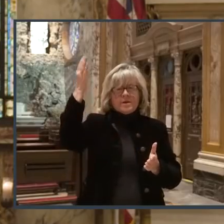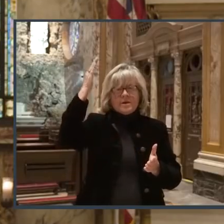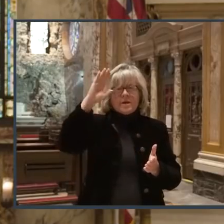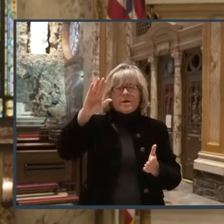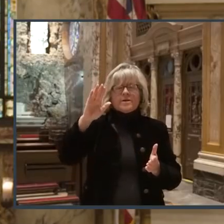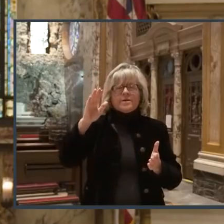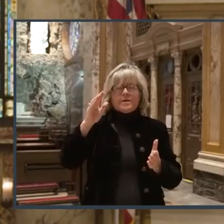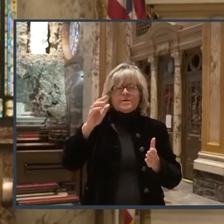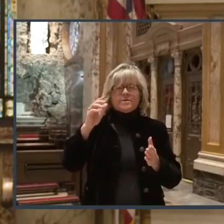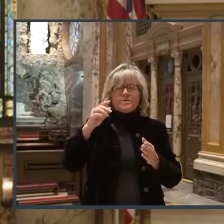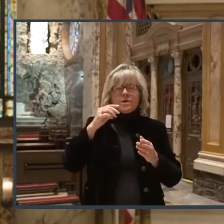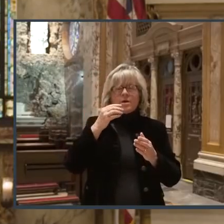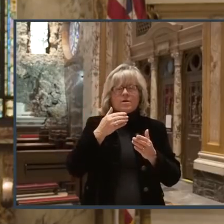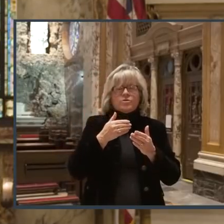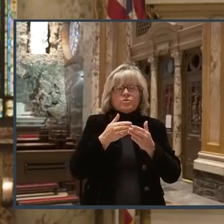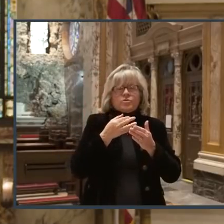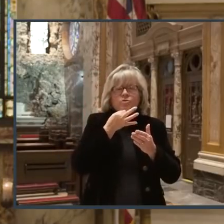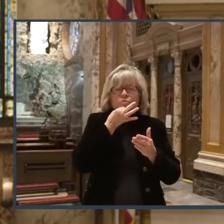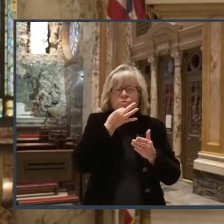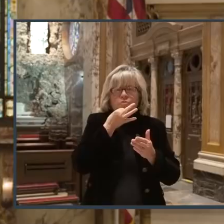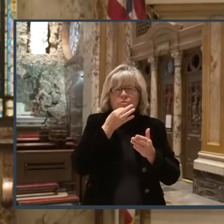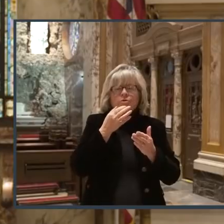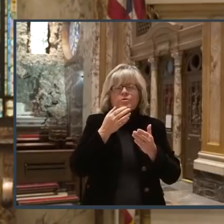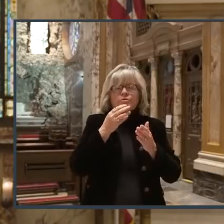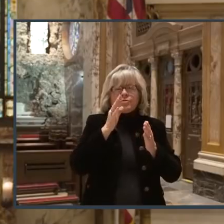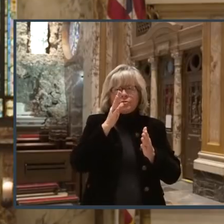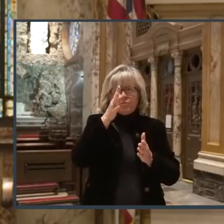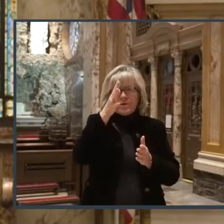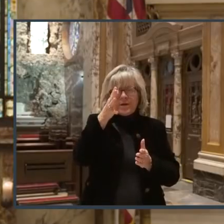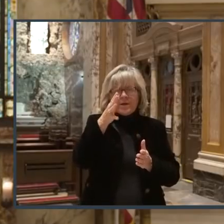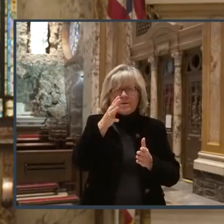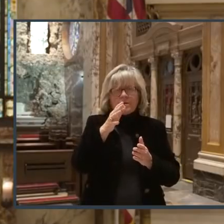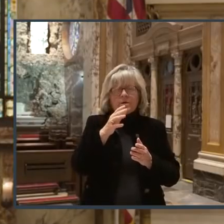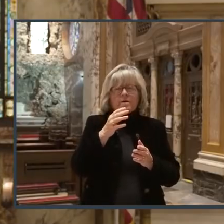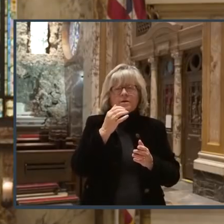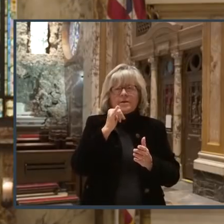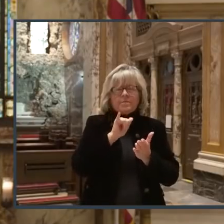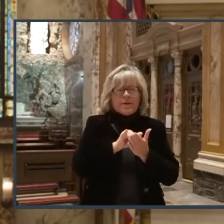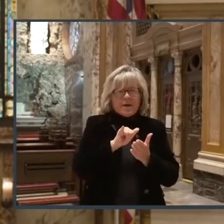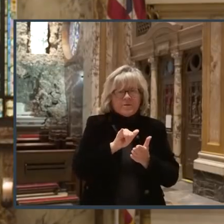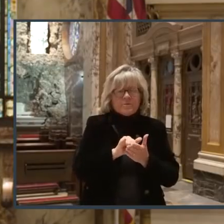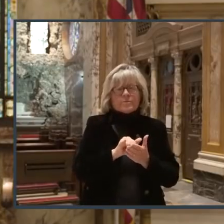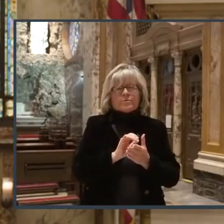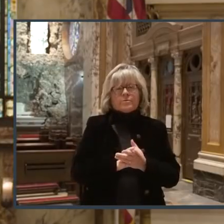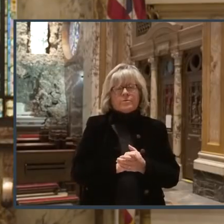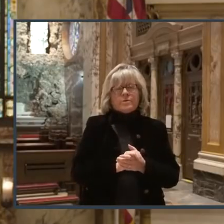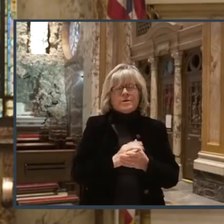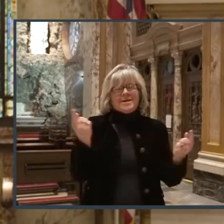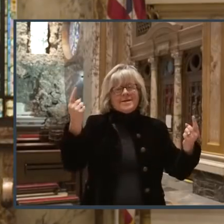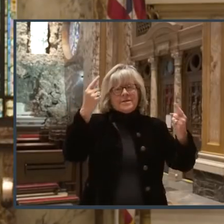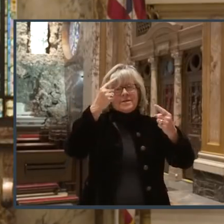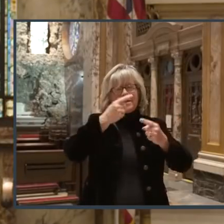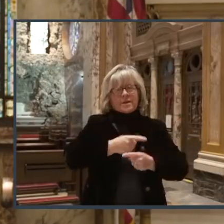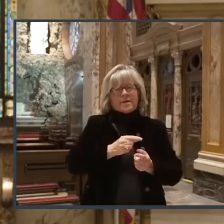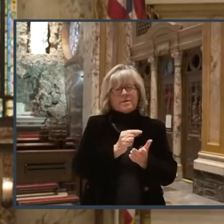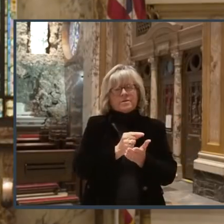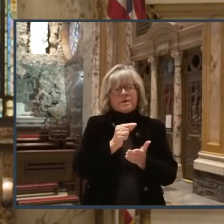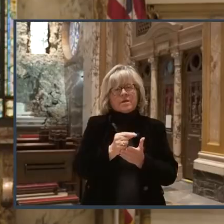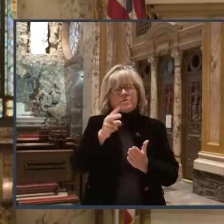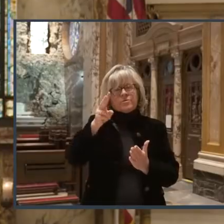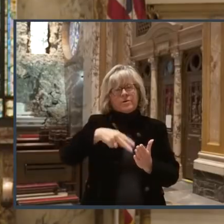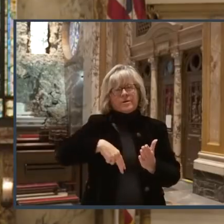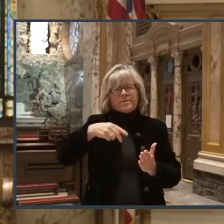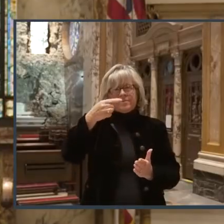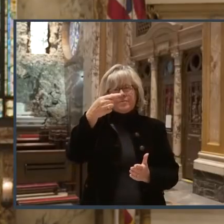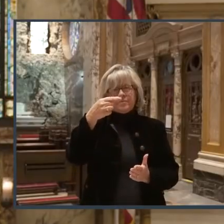to perform a mission impossible in someone's life. In today's gospel reading,